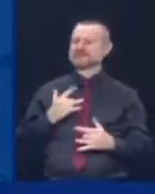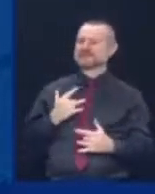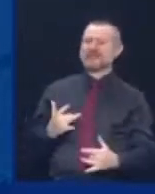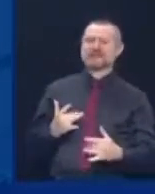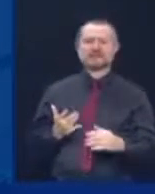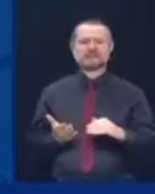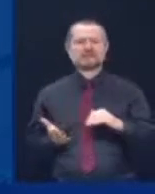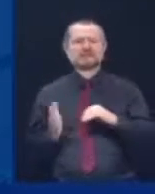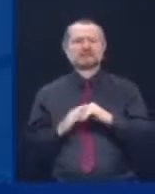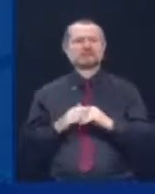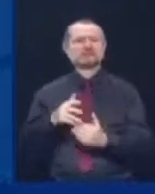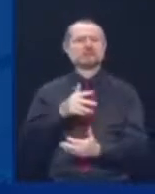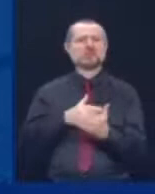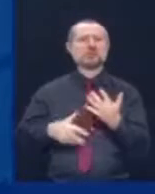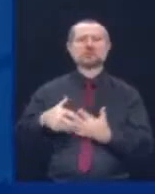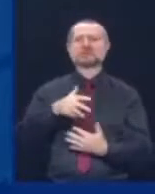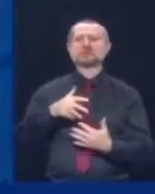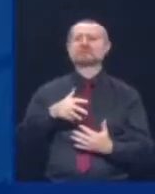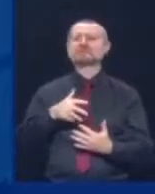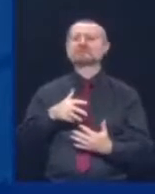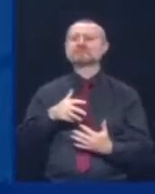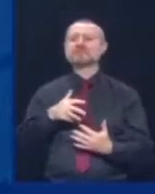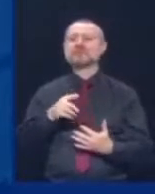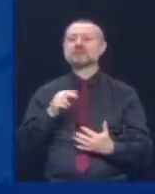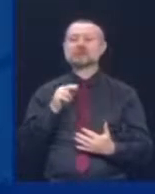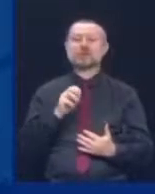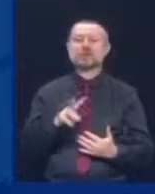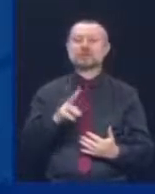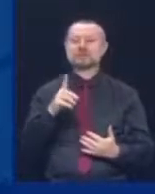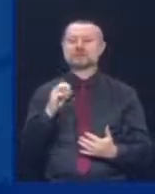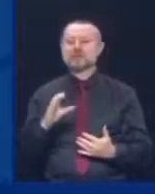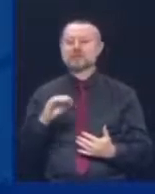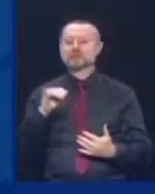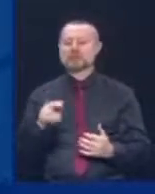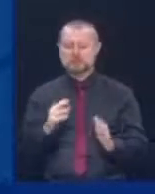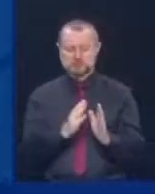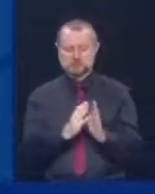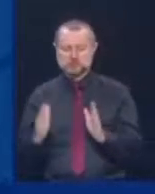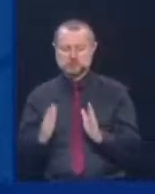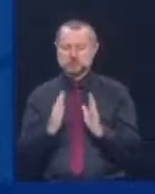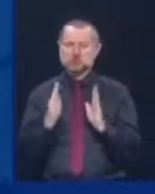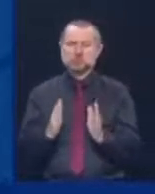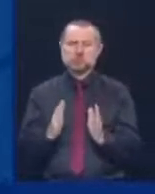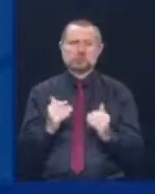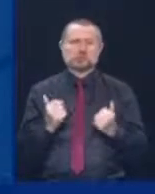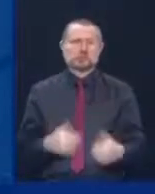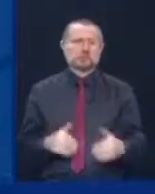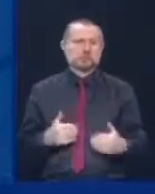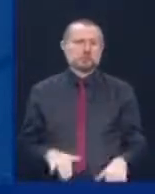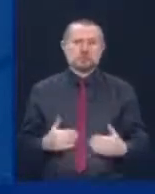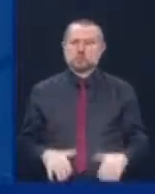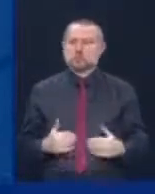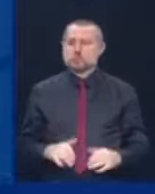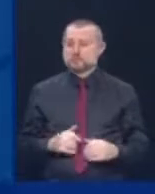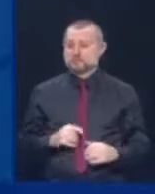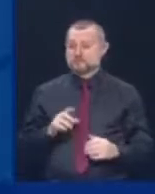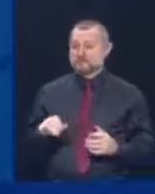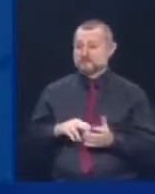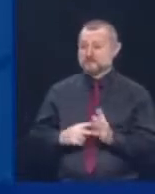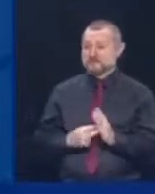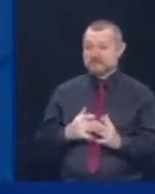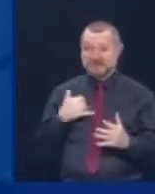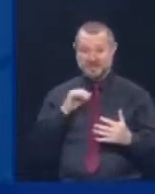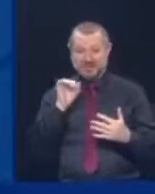in this season. That is a bad combination. And it is always the combination